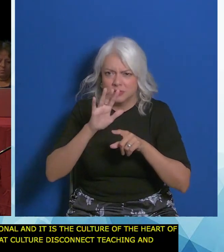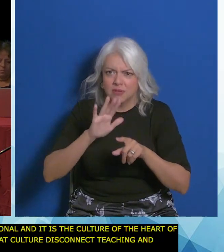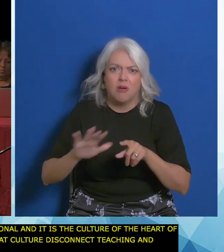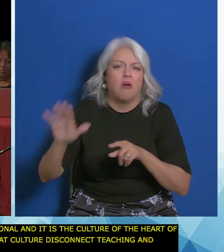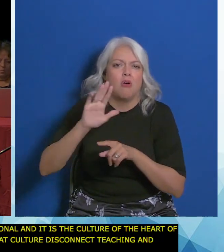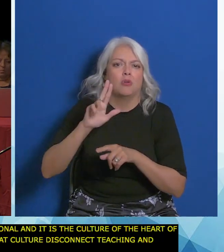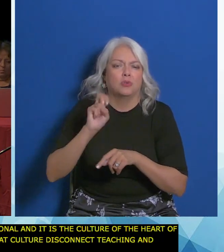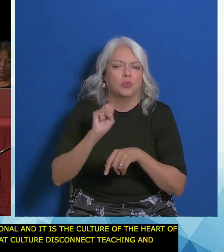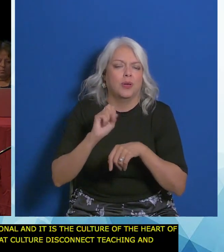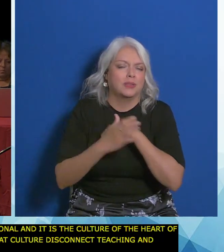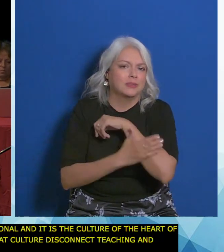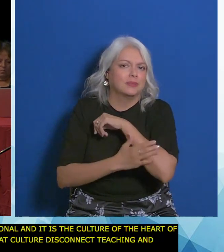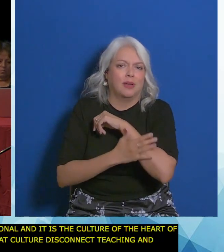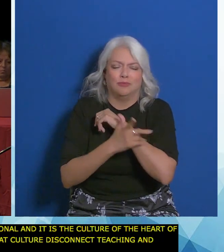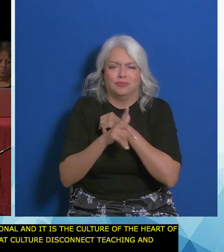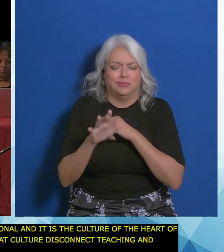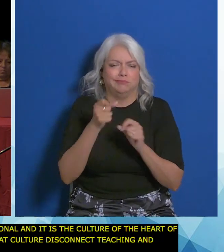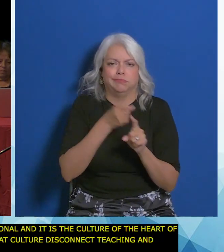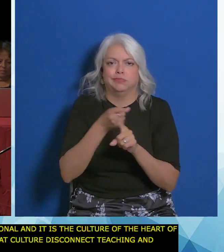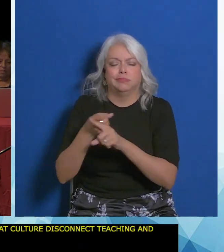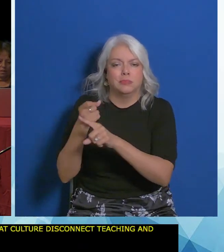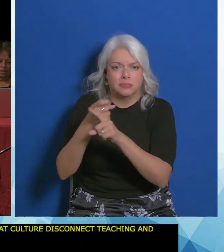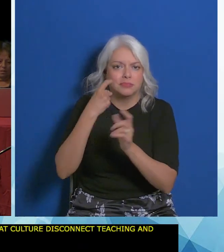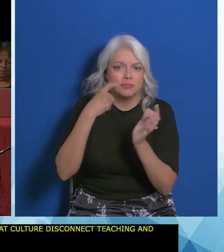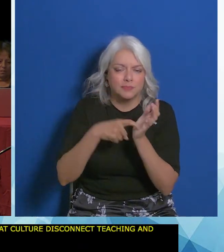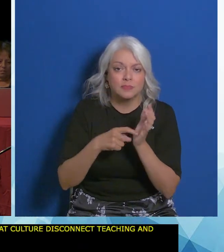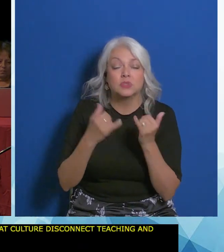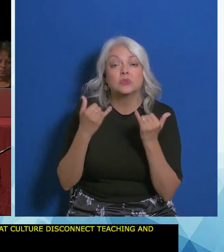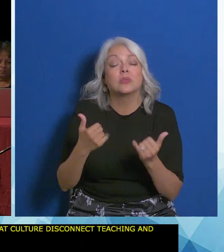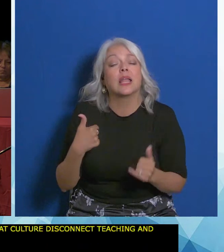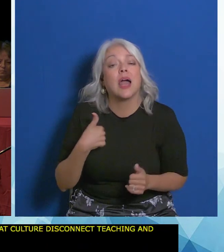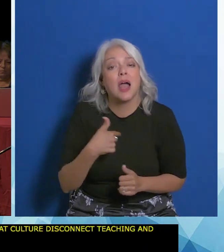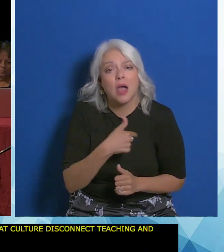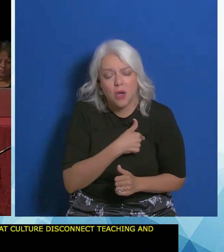So there's a lot that we're looking